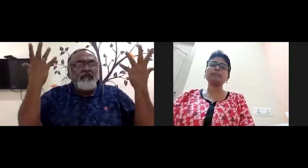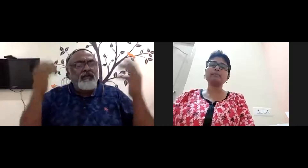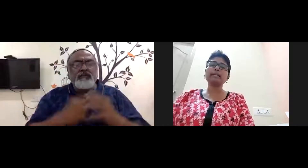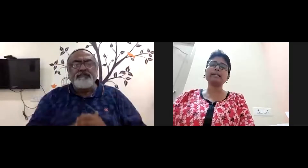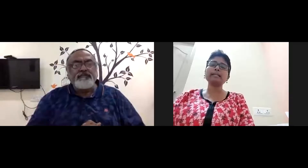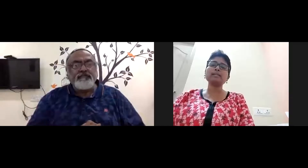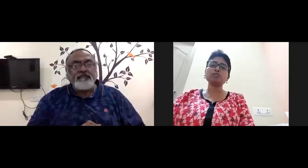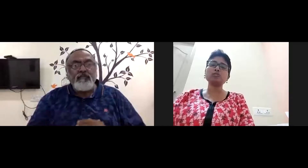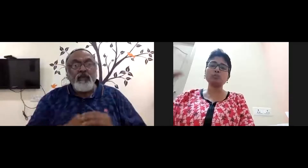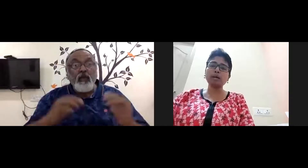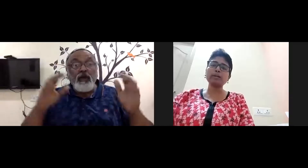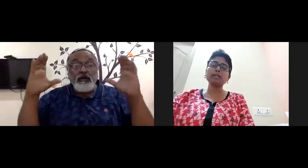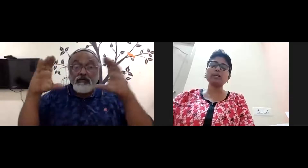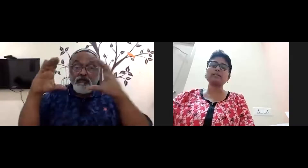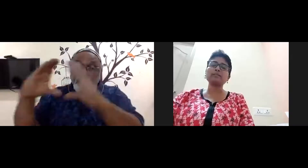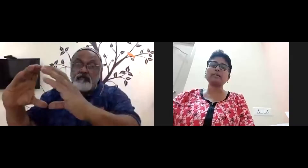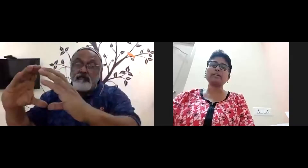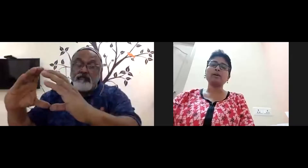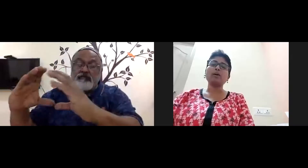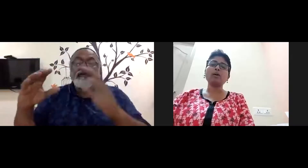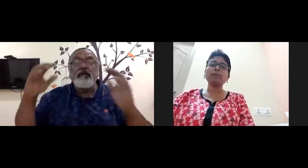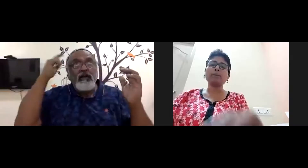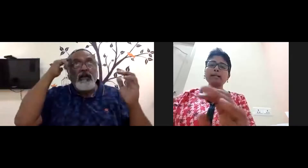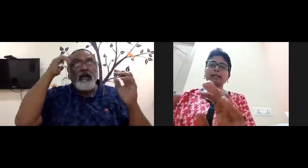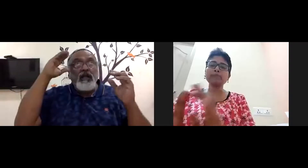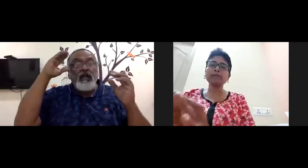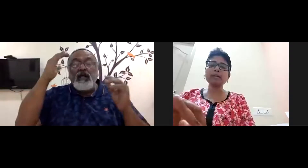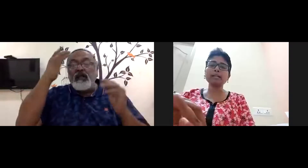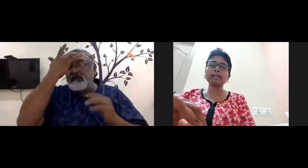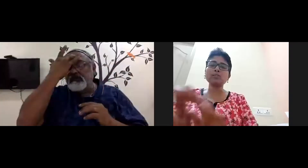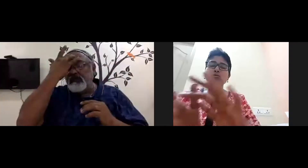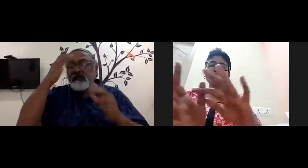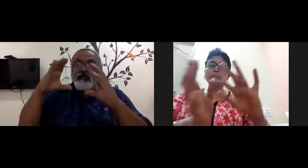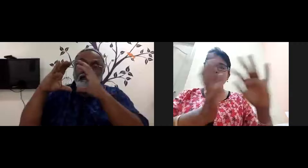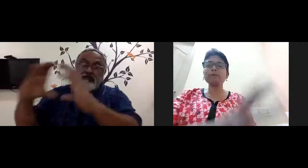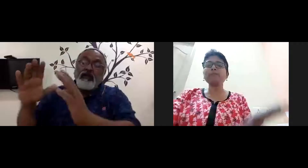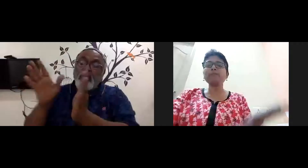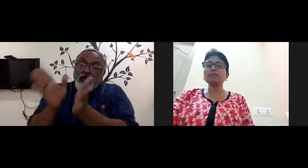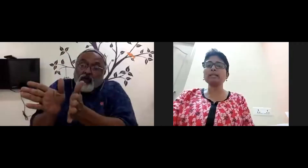confine mental illness to one particular disability, or confine mental illness to